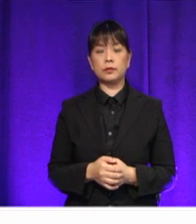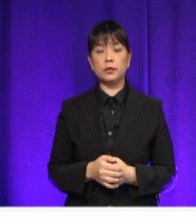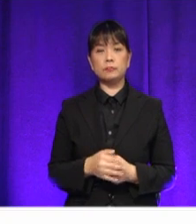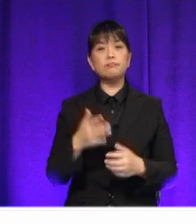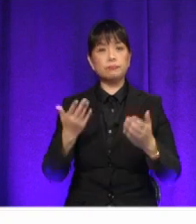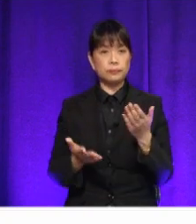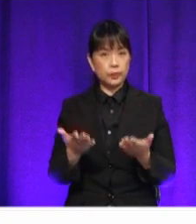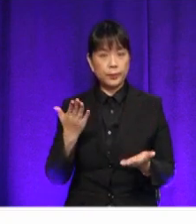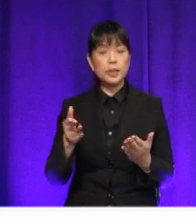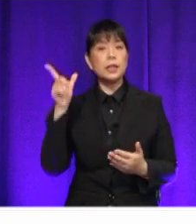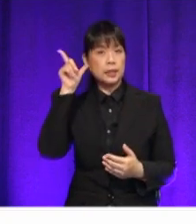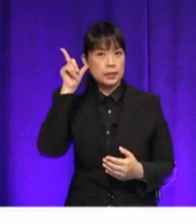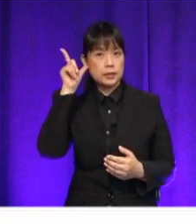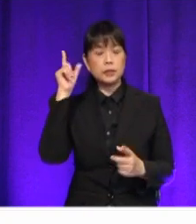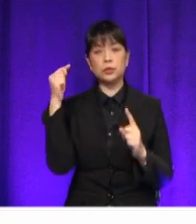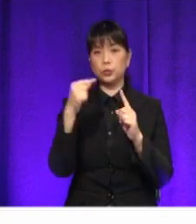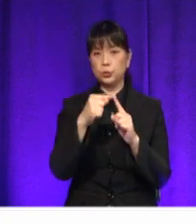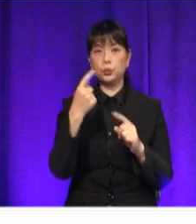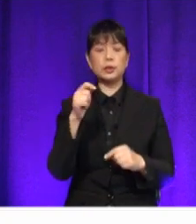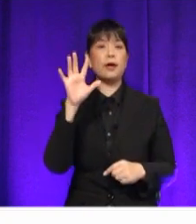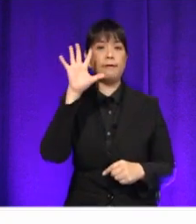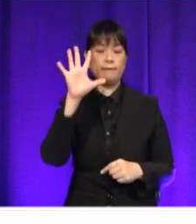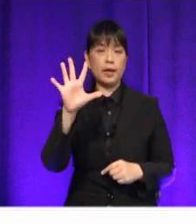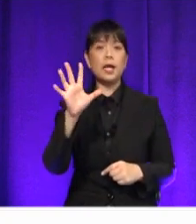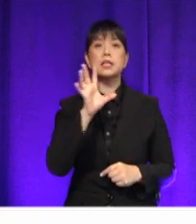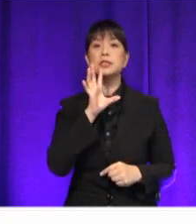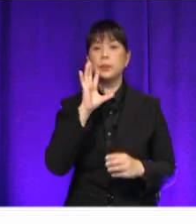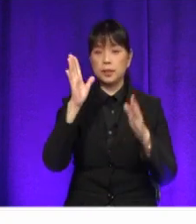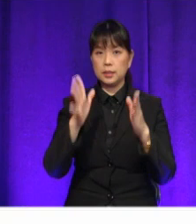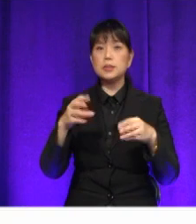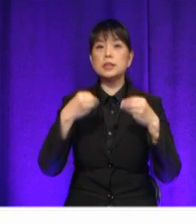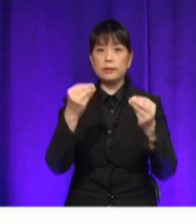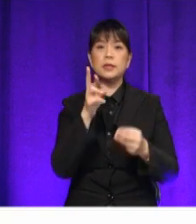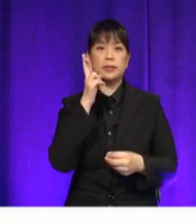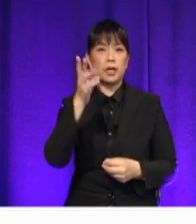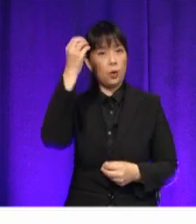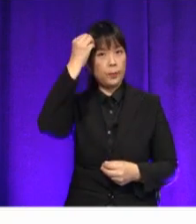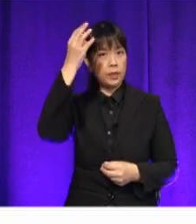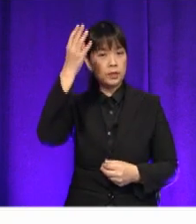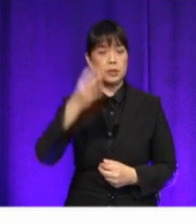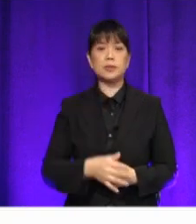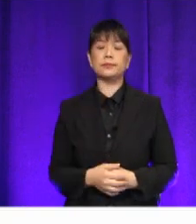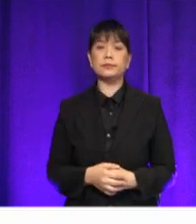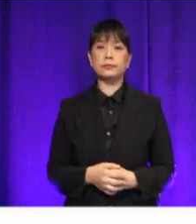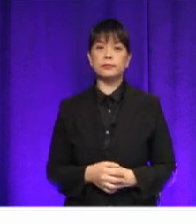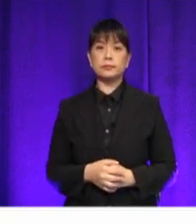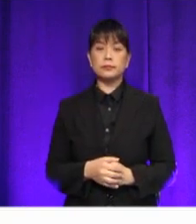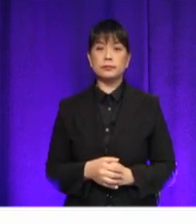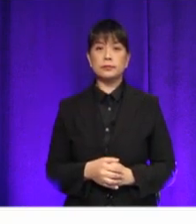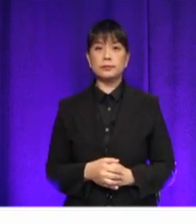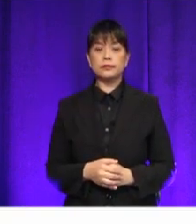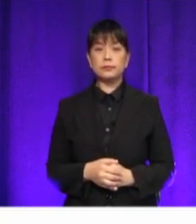Probably listen to the 5 speakers giving their opinions. All right. Yep. Great. Well